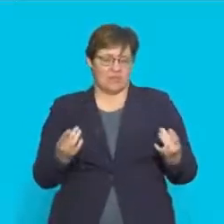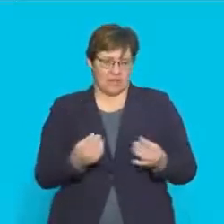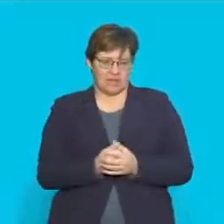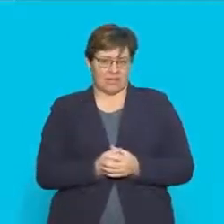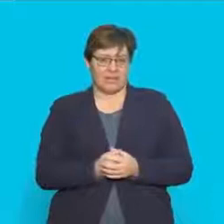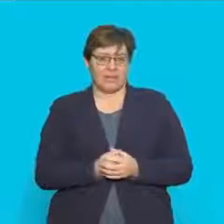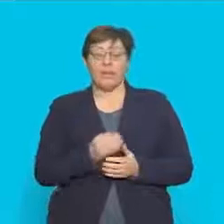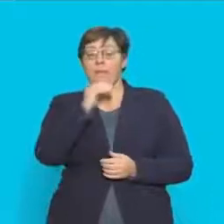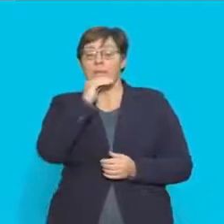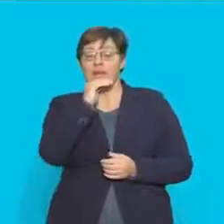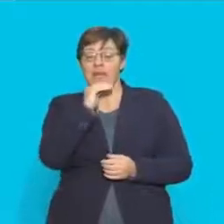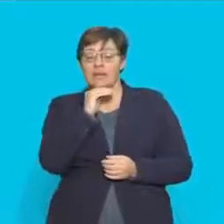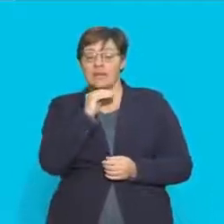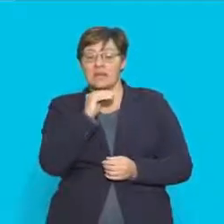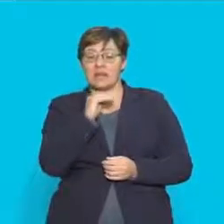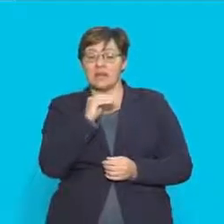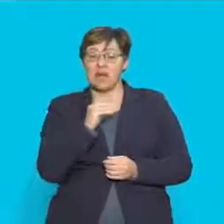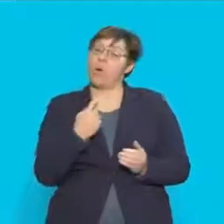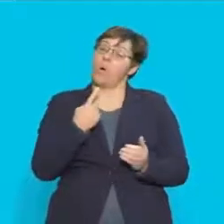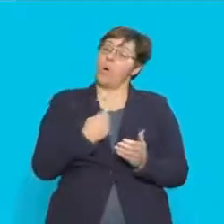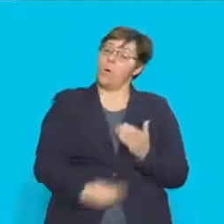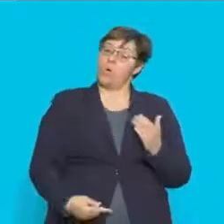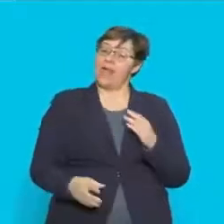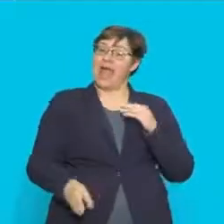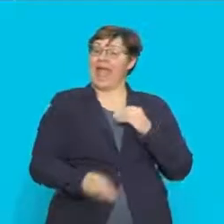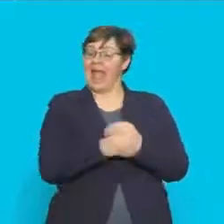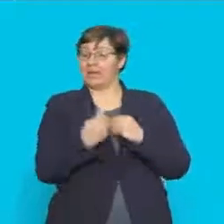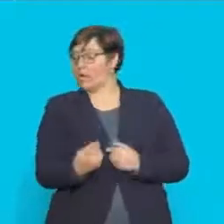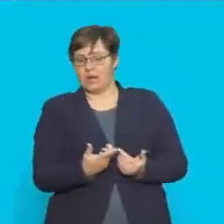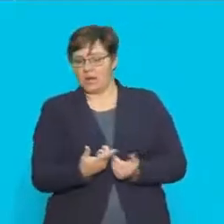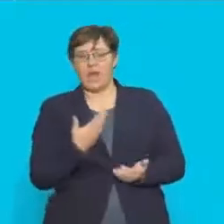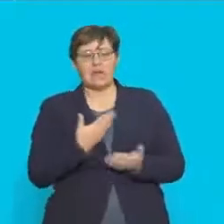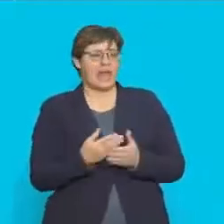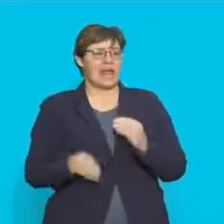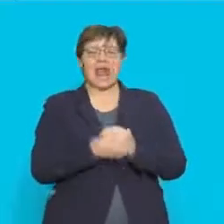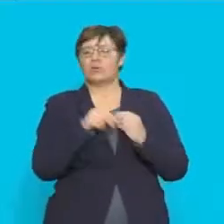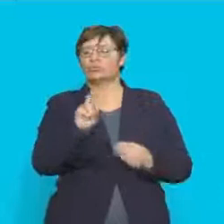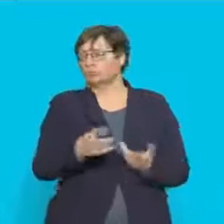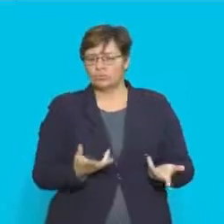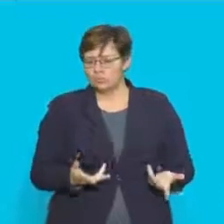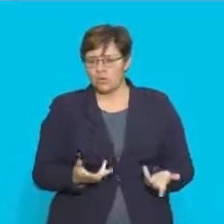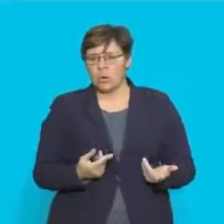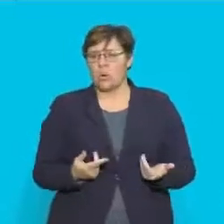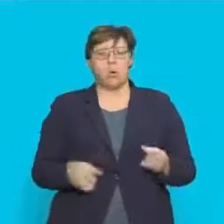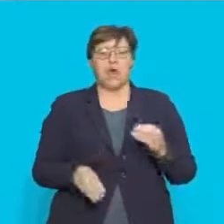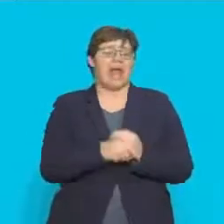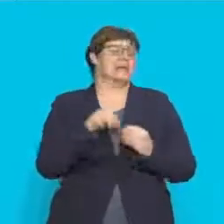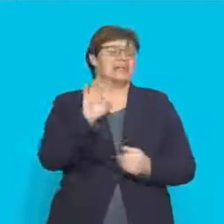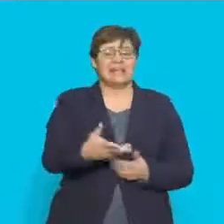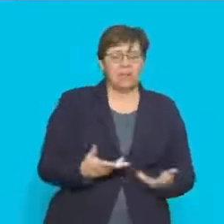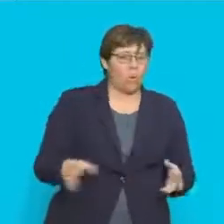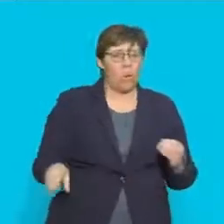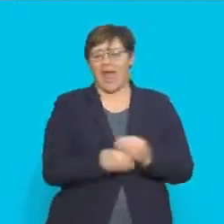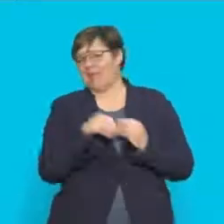does not necessarily mean that it's only adding 1, because you can add a 2 to make it even, you can add a 3, and